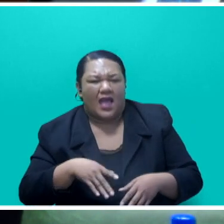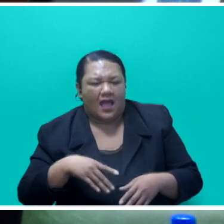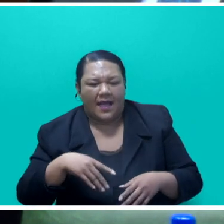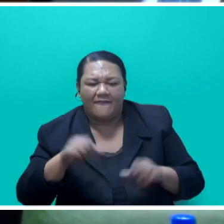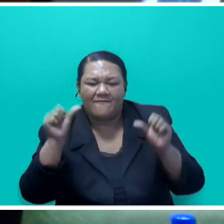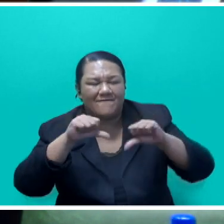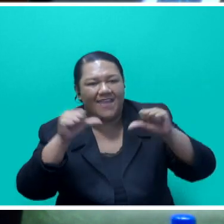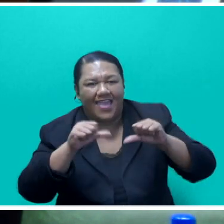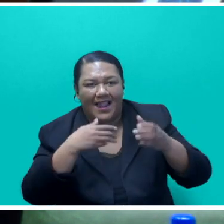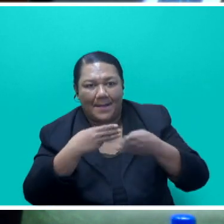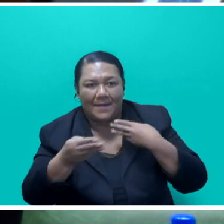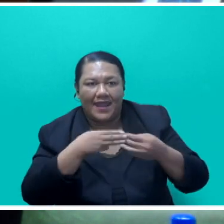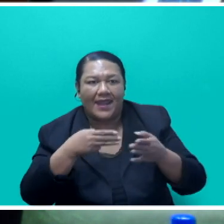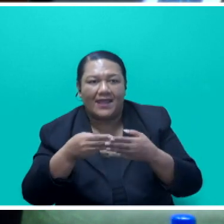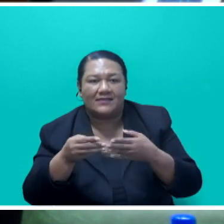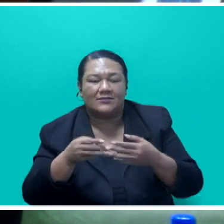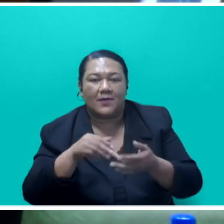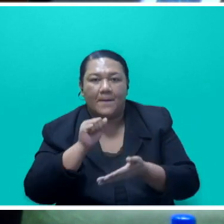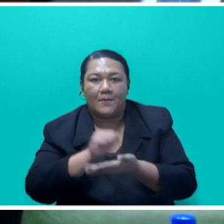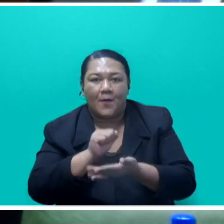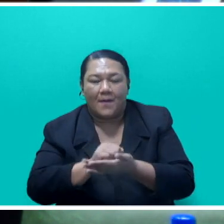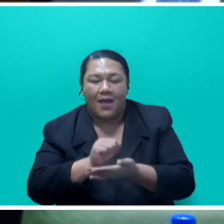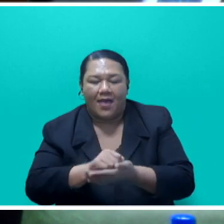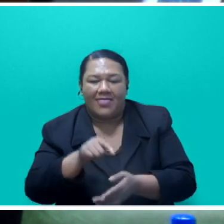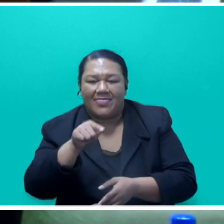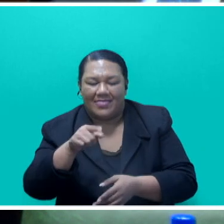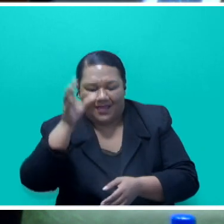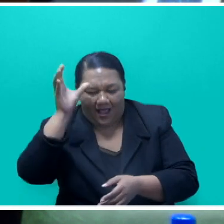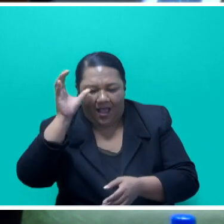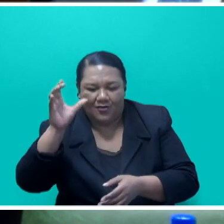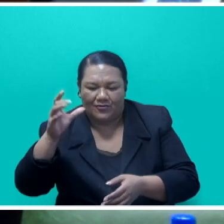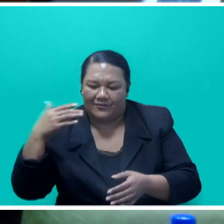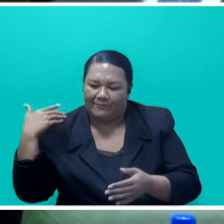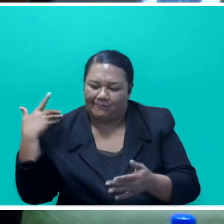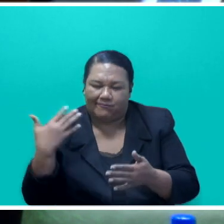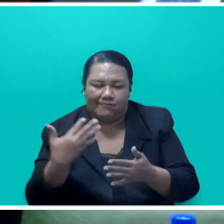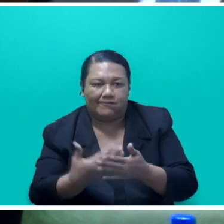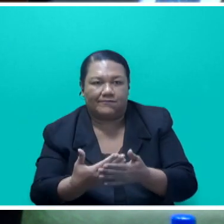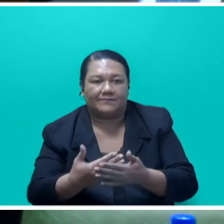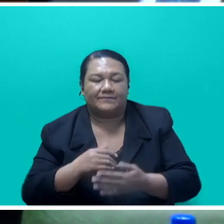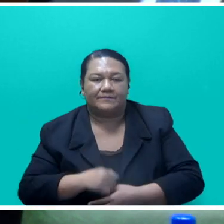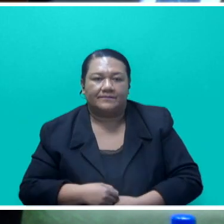state. His outburst should be unanimously condemned by the Honourable